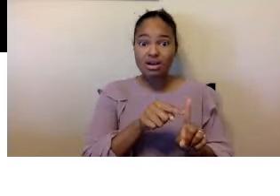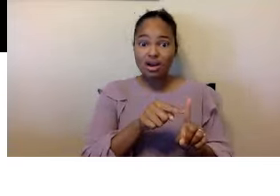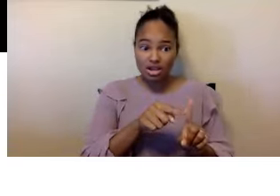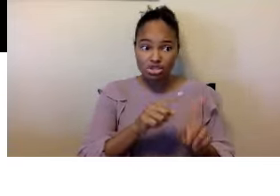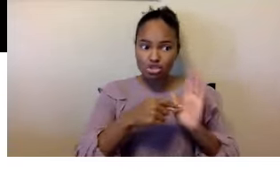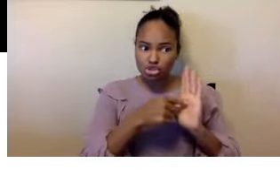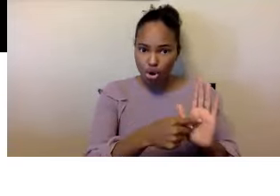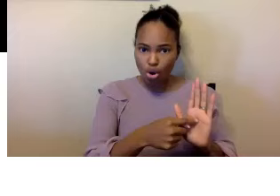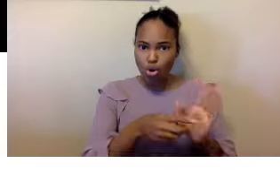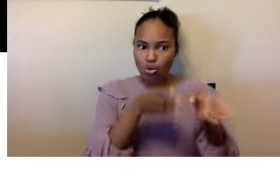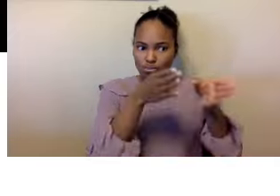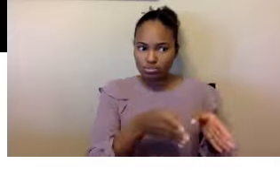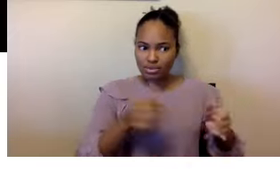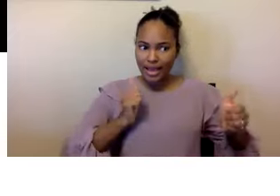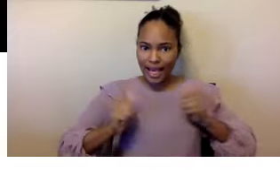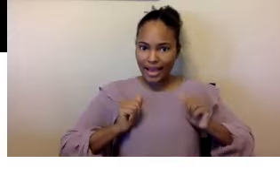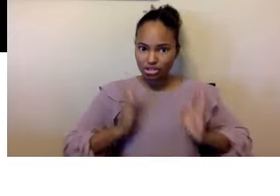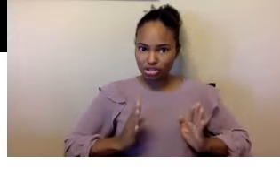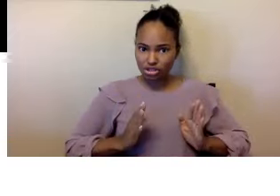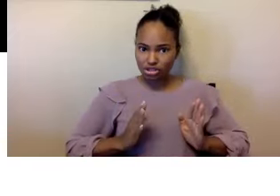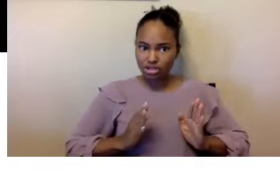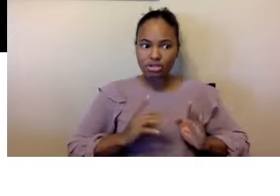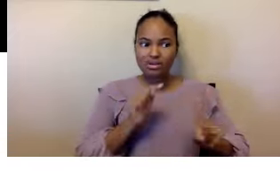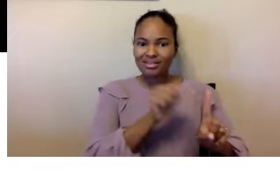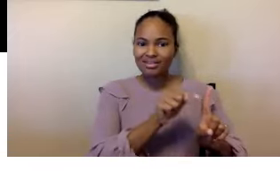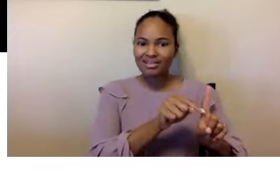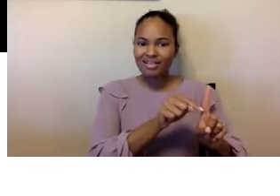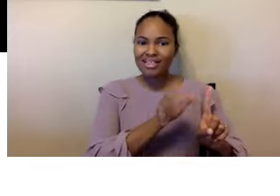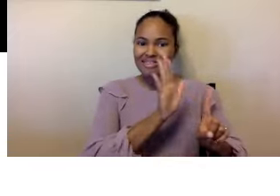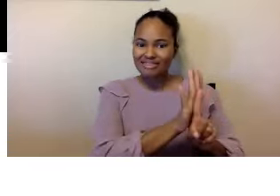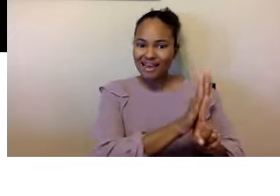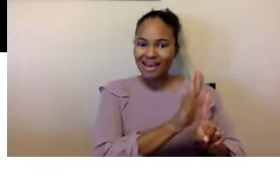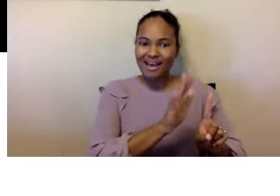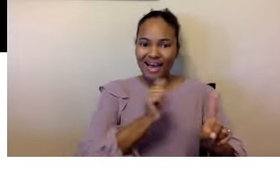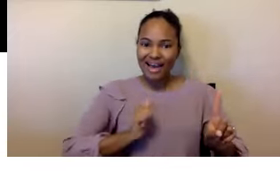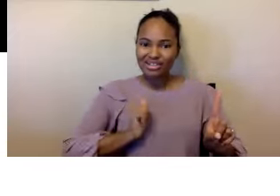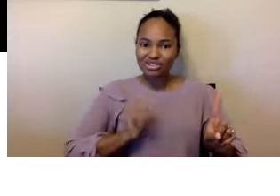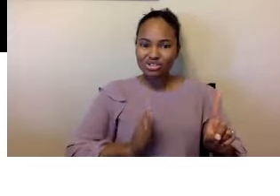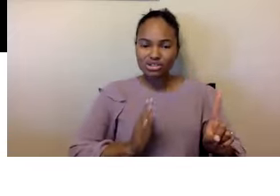but may not have an actor with a disability playing that role?